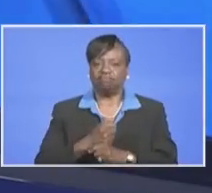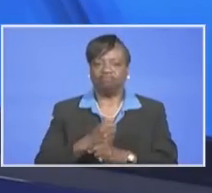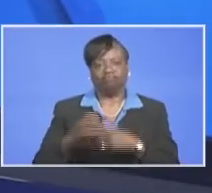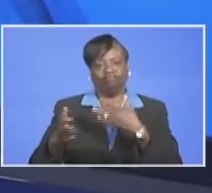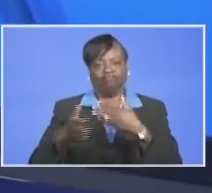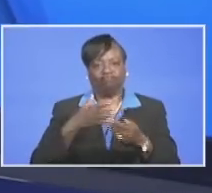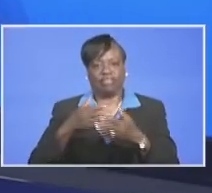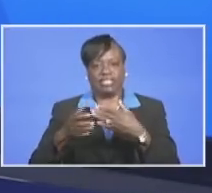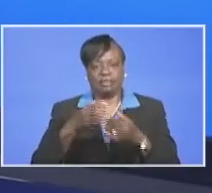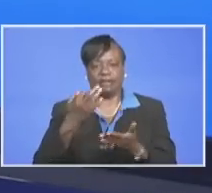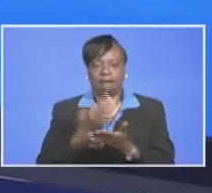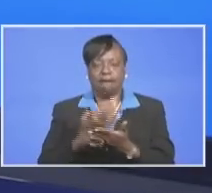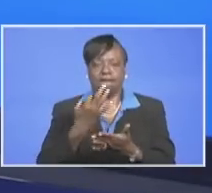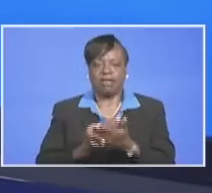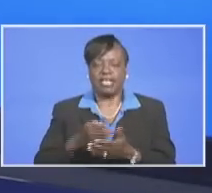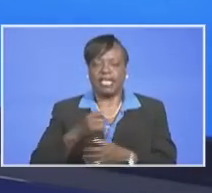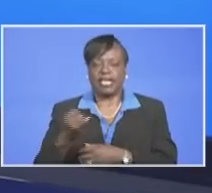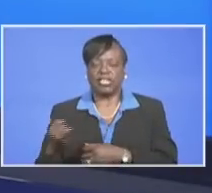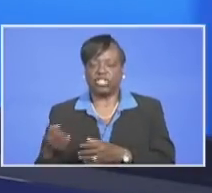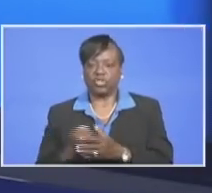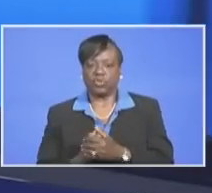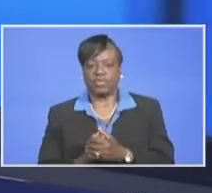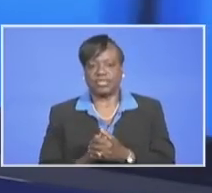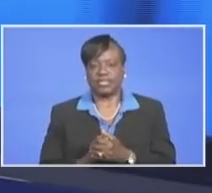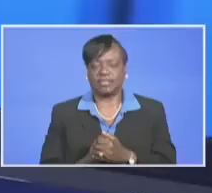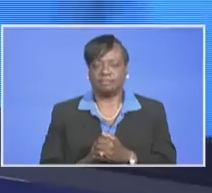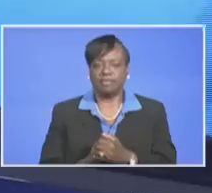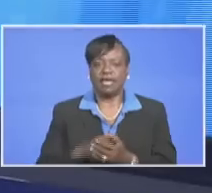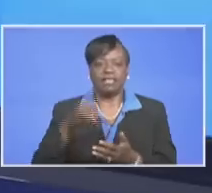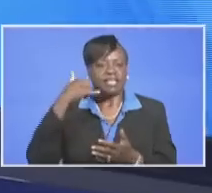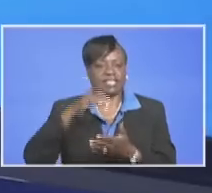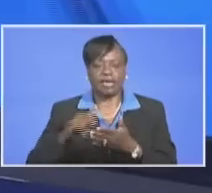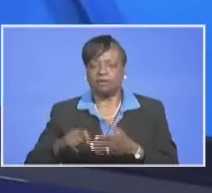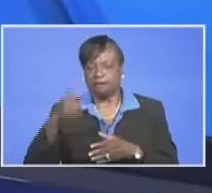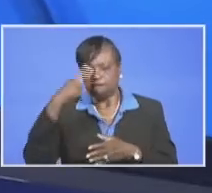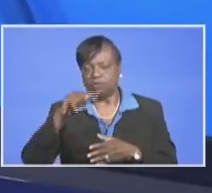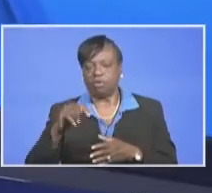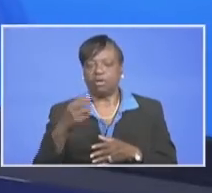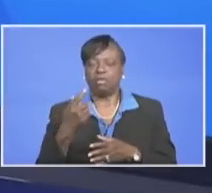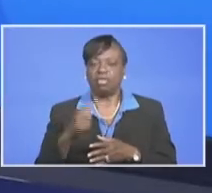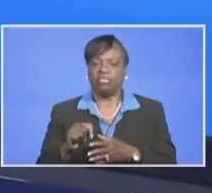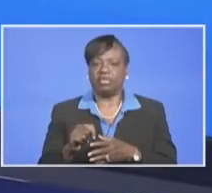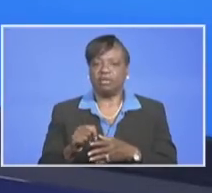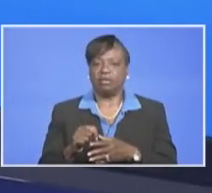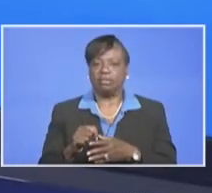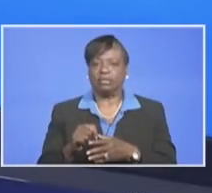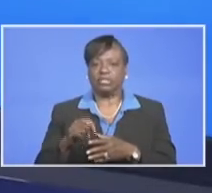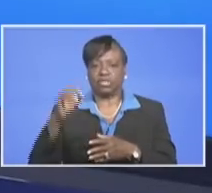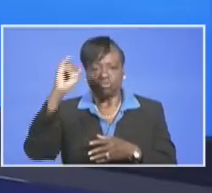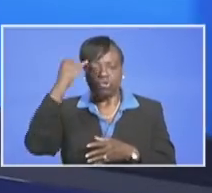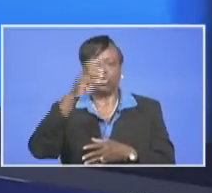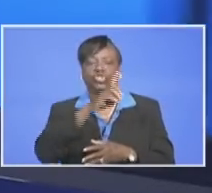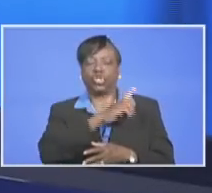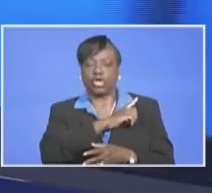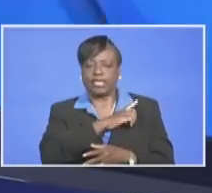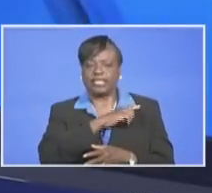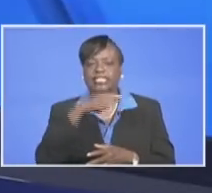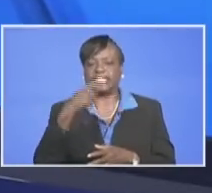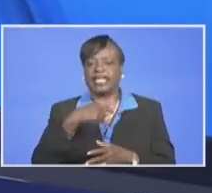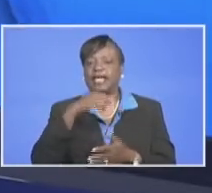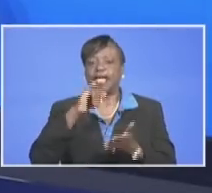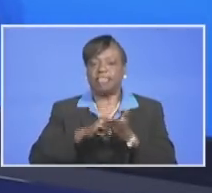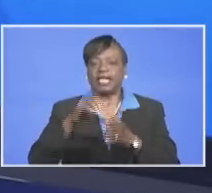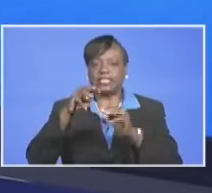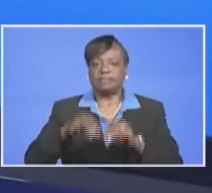addressing a reception for our Davis Cup team, Secretary of the Bahamas Olympic Committee, Deron Donaldson, said that may soon be a thing of the past